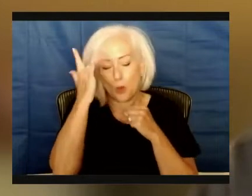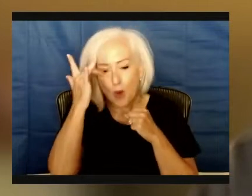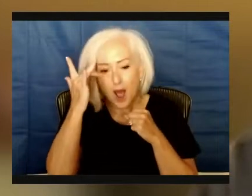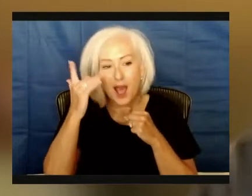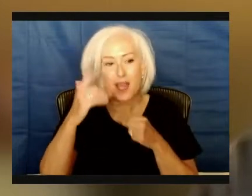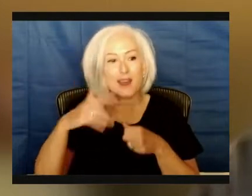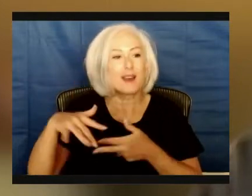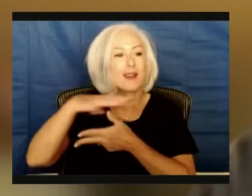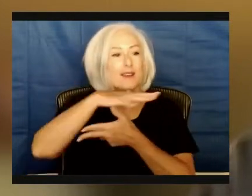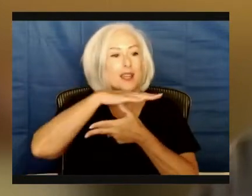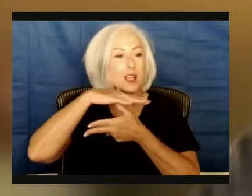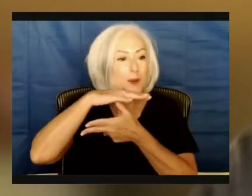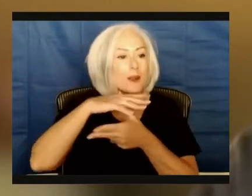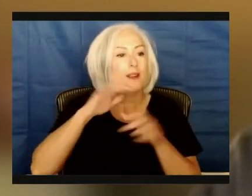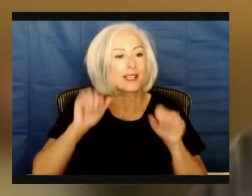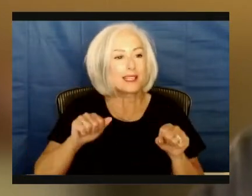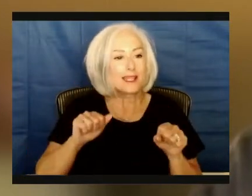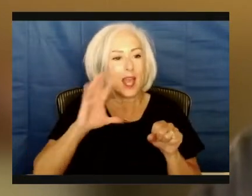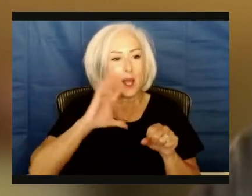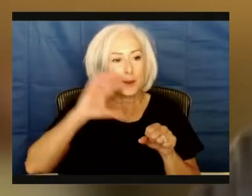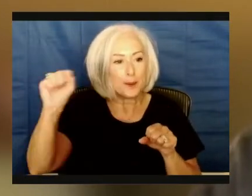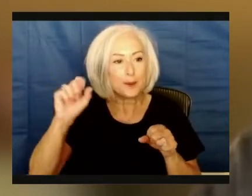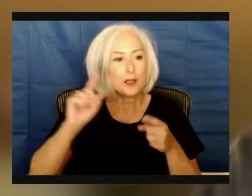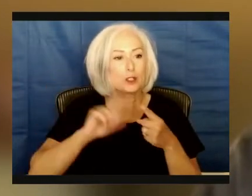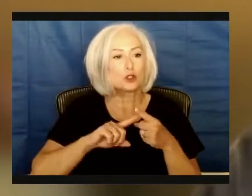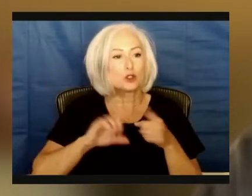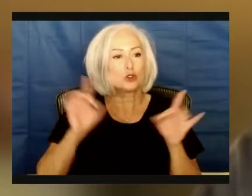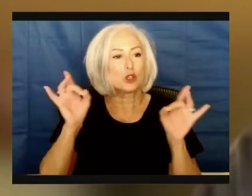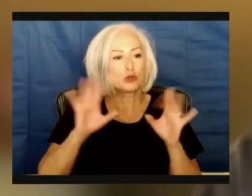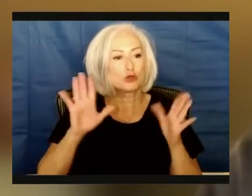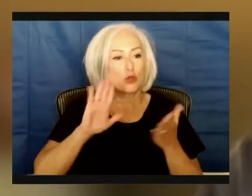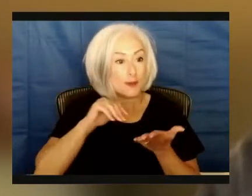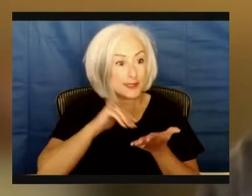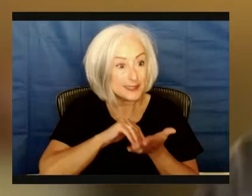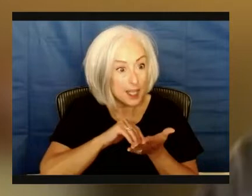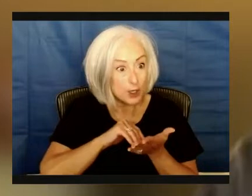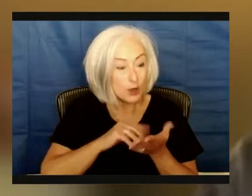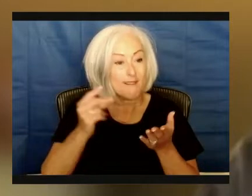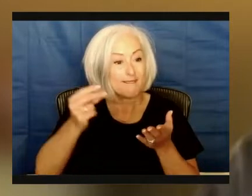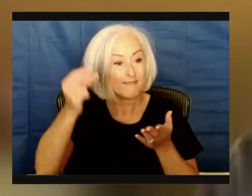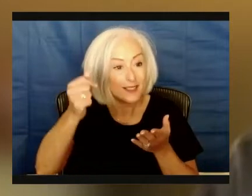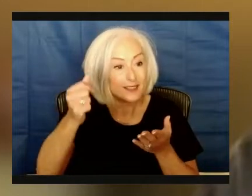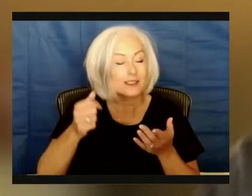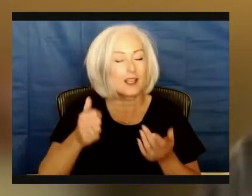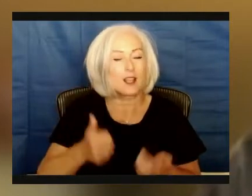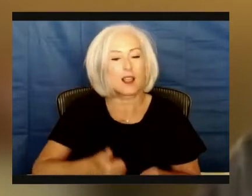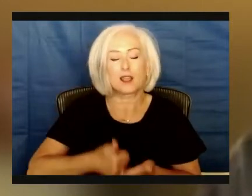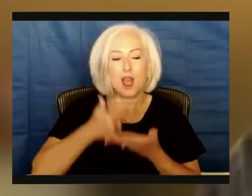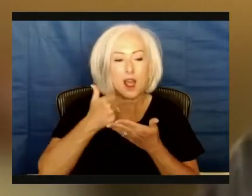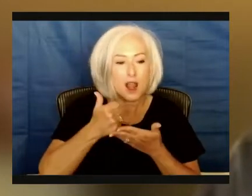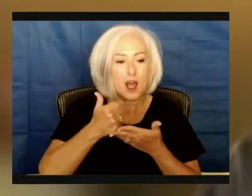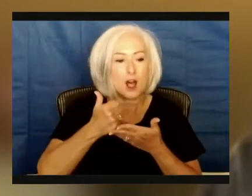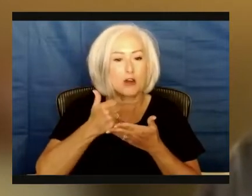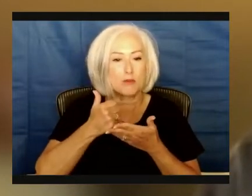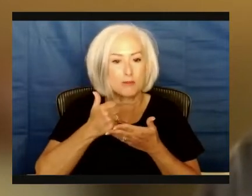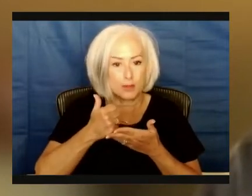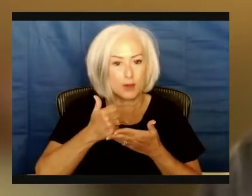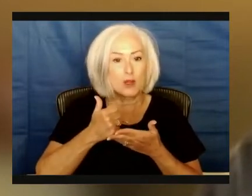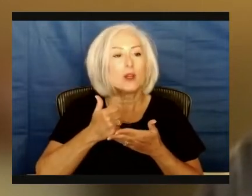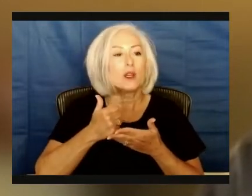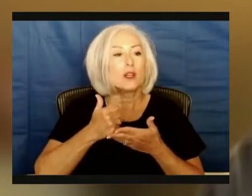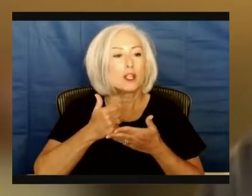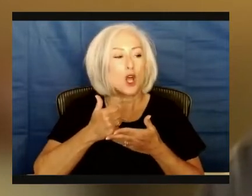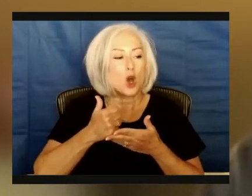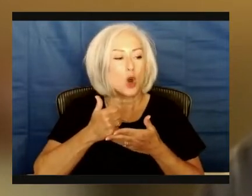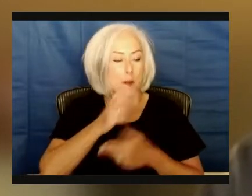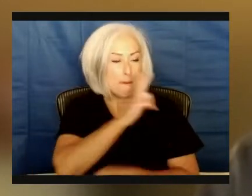to hospitals, to trauma centers much more quickly. And they can also help spread the patients out among